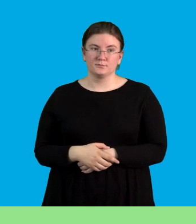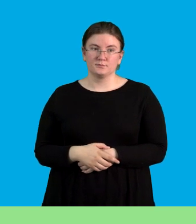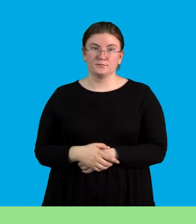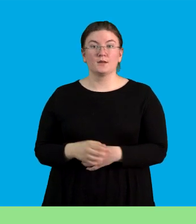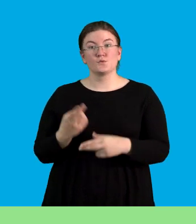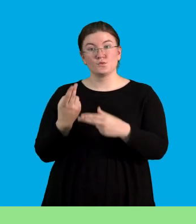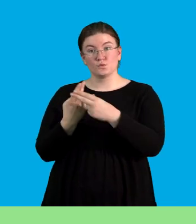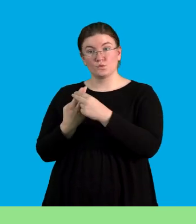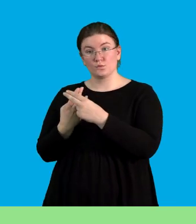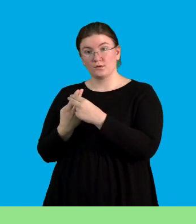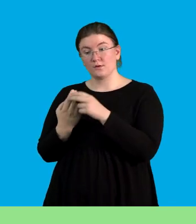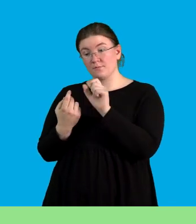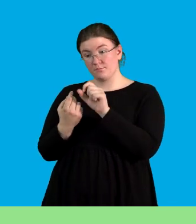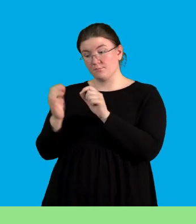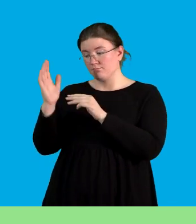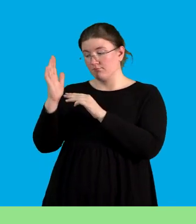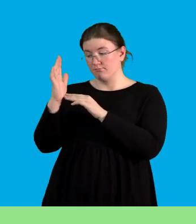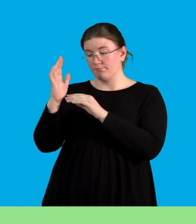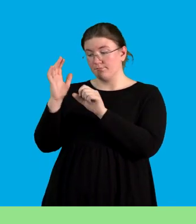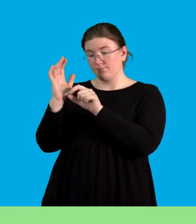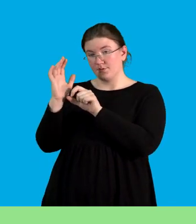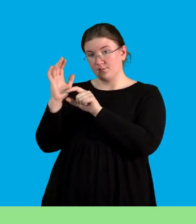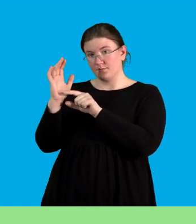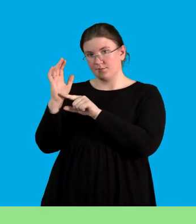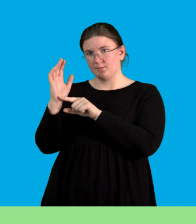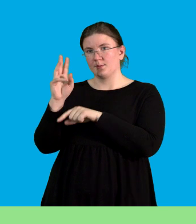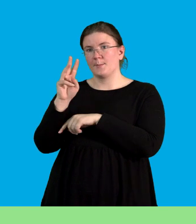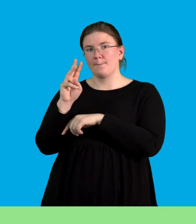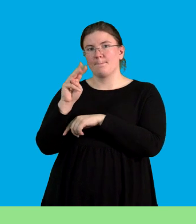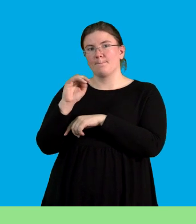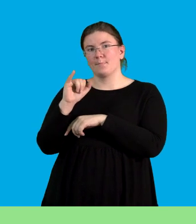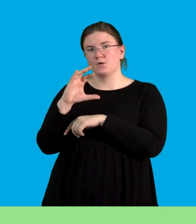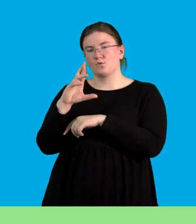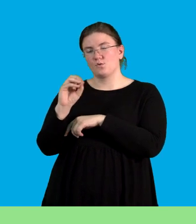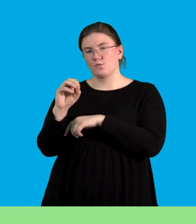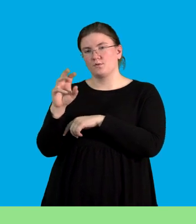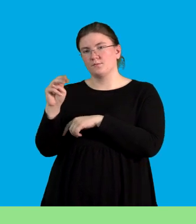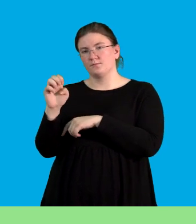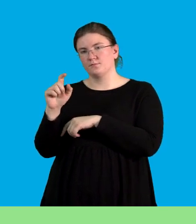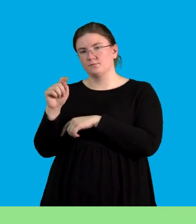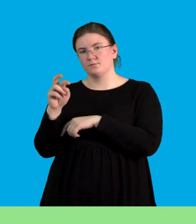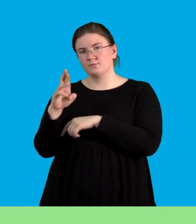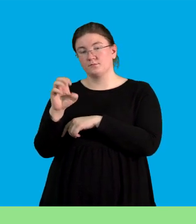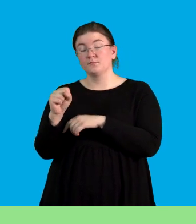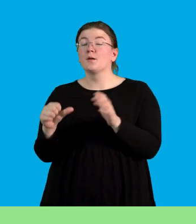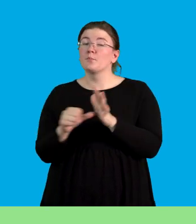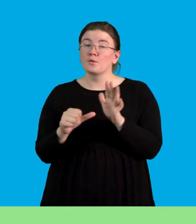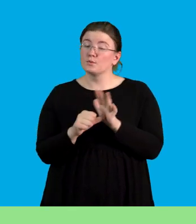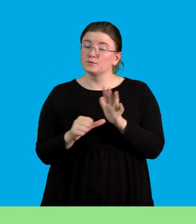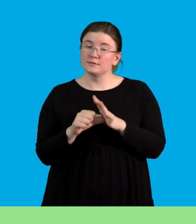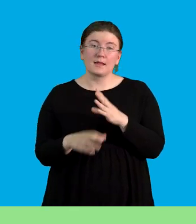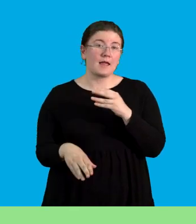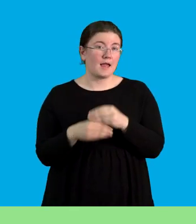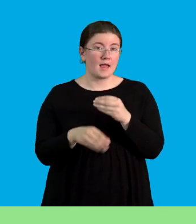Okay, and then the units on the scale bar are in micrometers. So it is important to put your answer